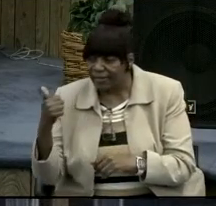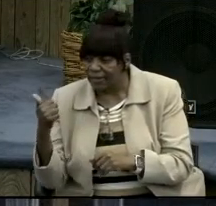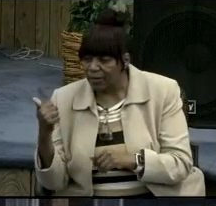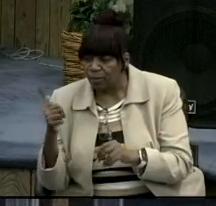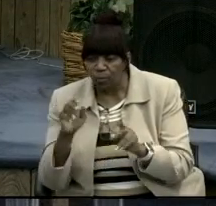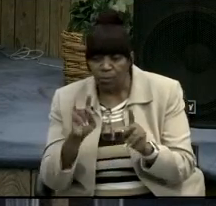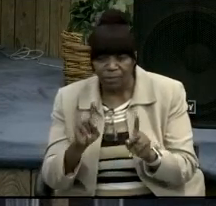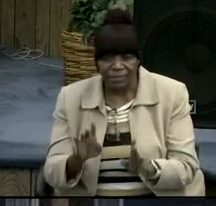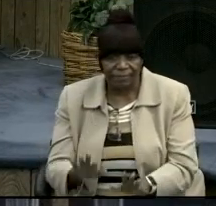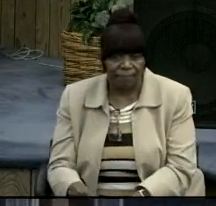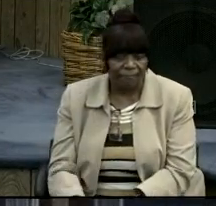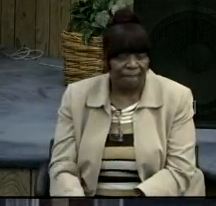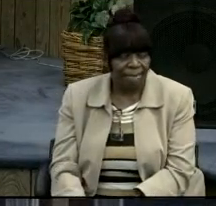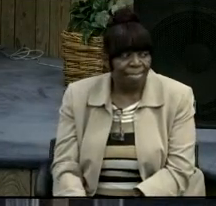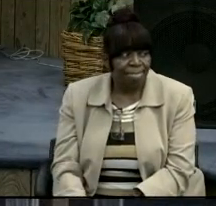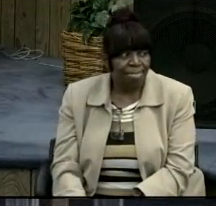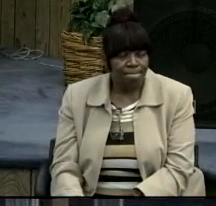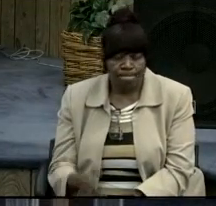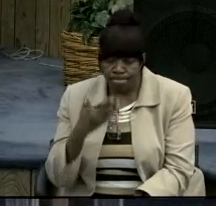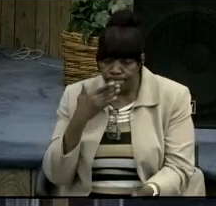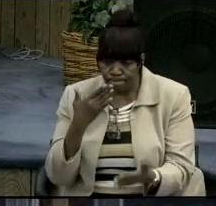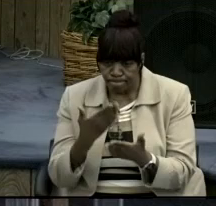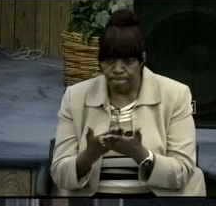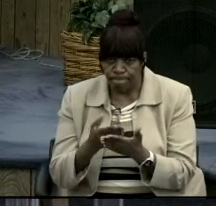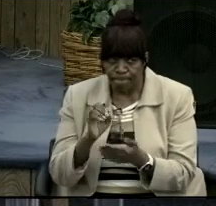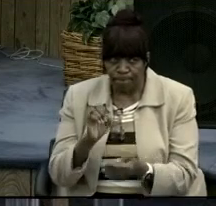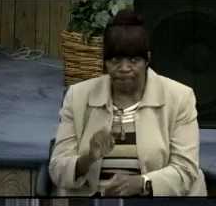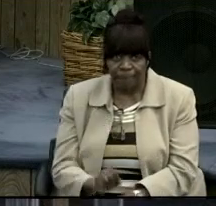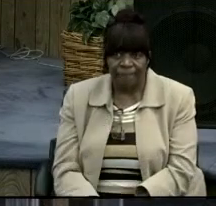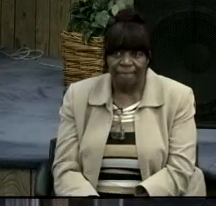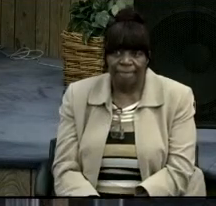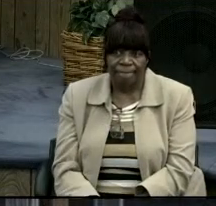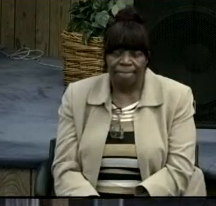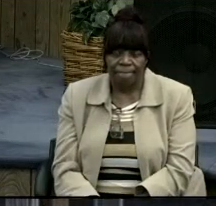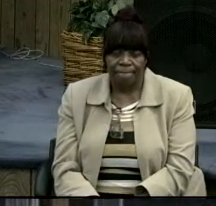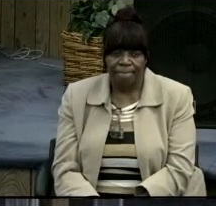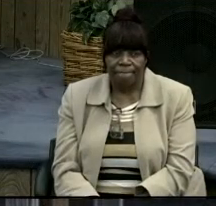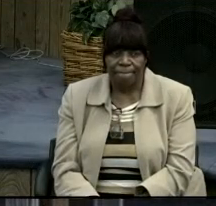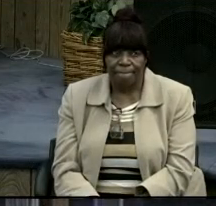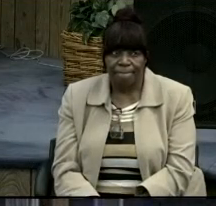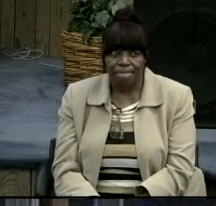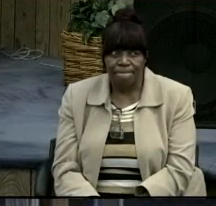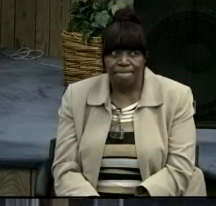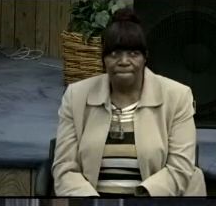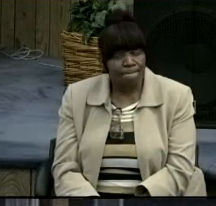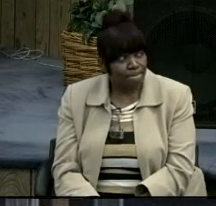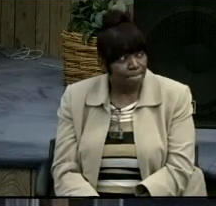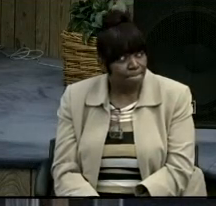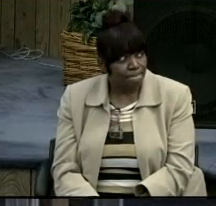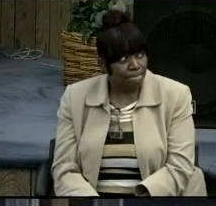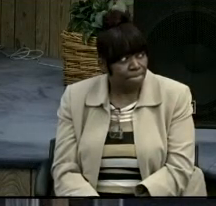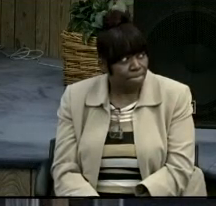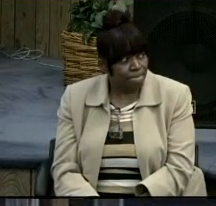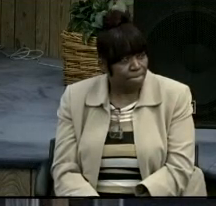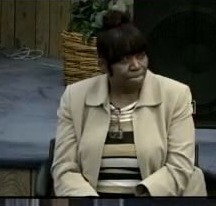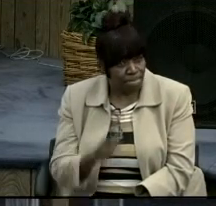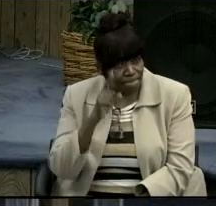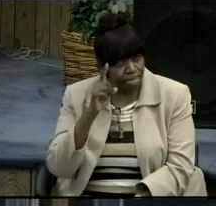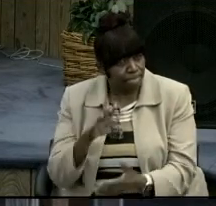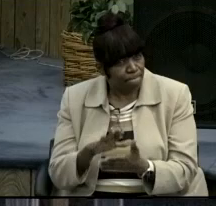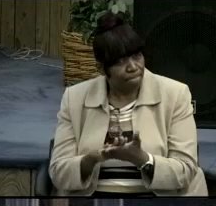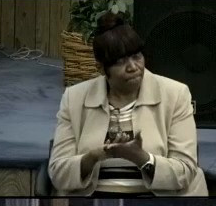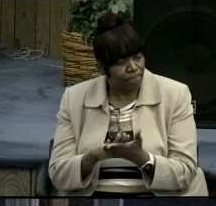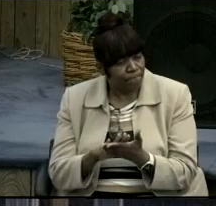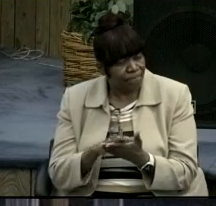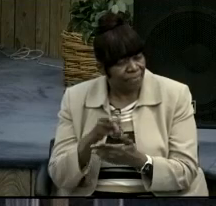that? All right, so we're going to go ahead and I believe God. See, it's just right in front of you. Believe. I